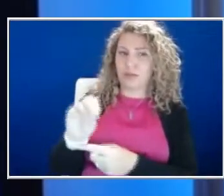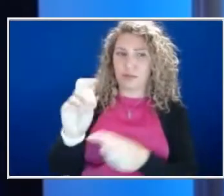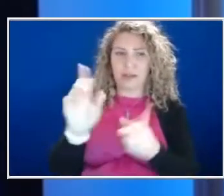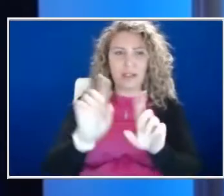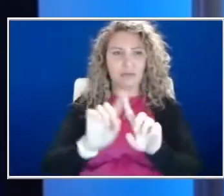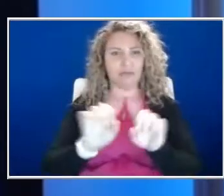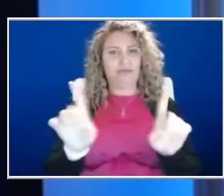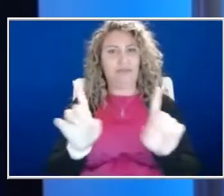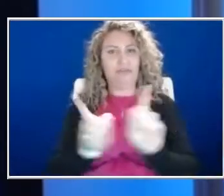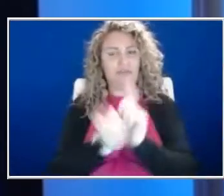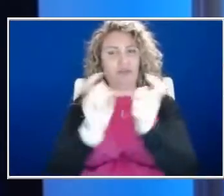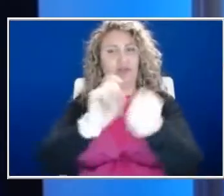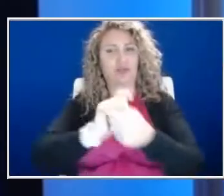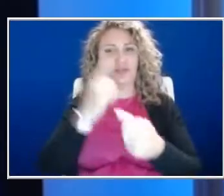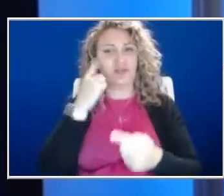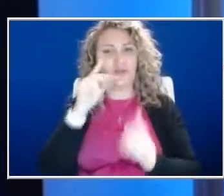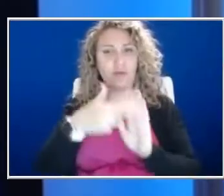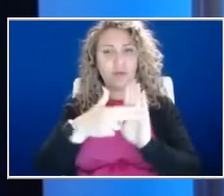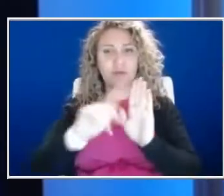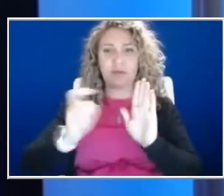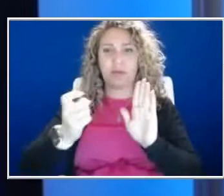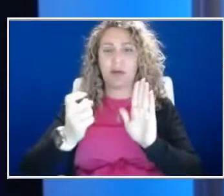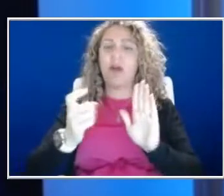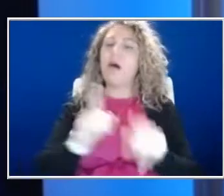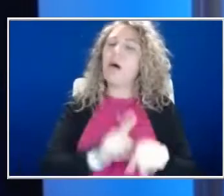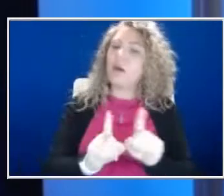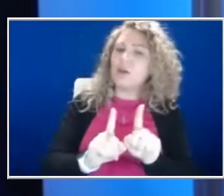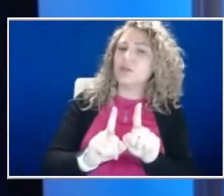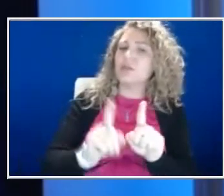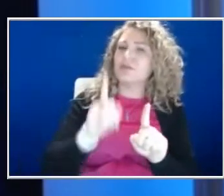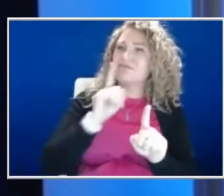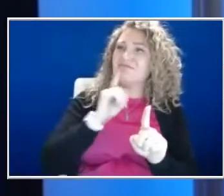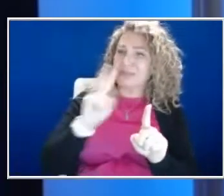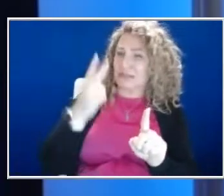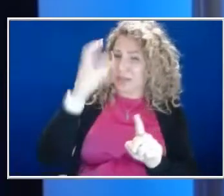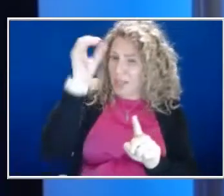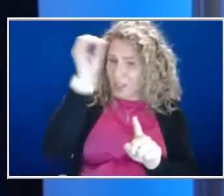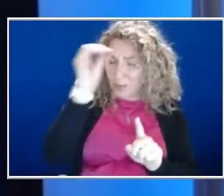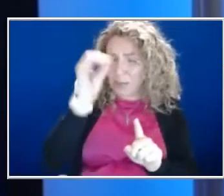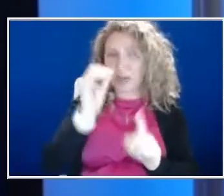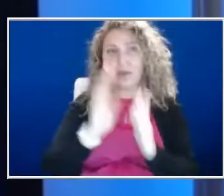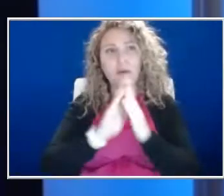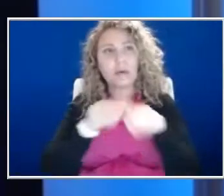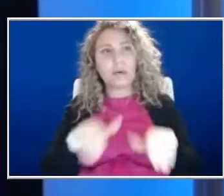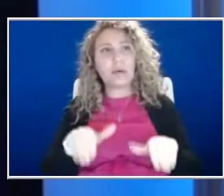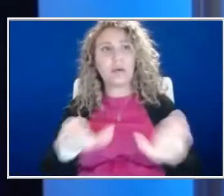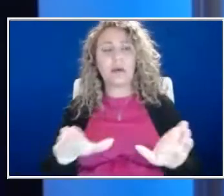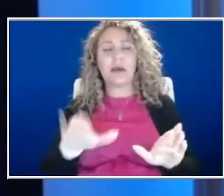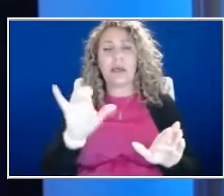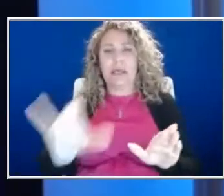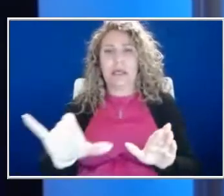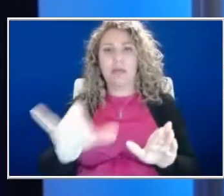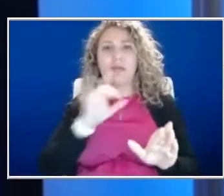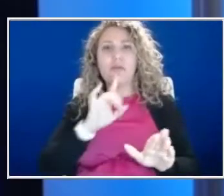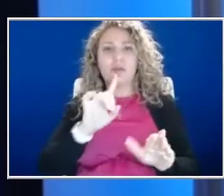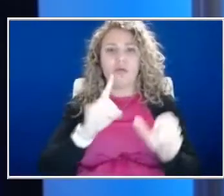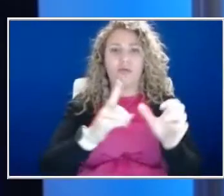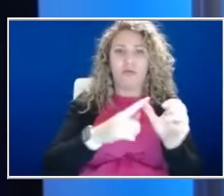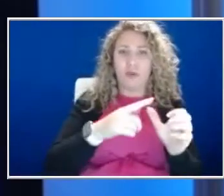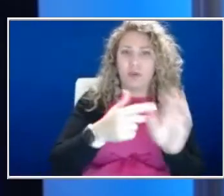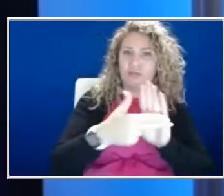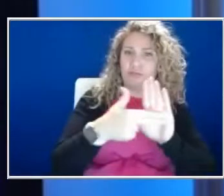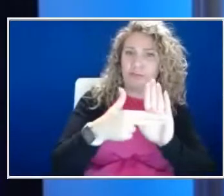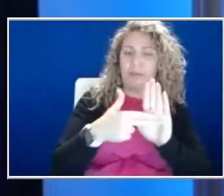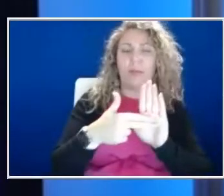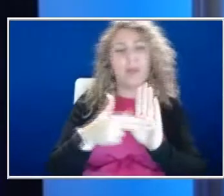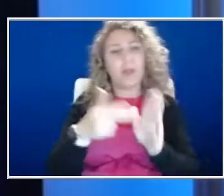second opinion brings a peace of mind that the original diagnosis is accurate and the care and treatment that they're receiving is the best option. That